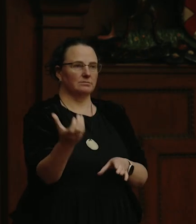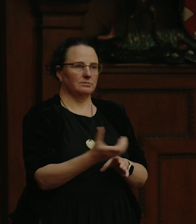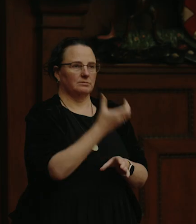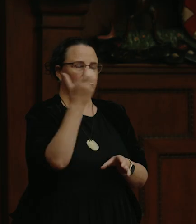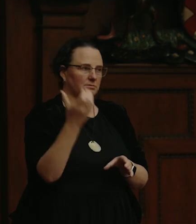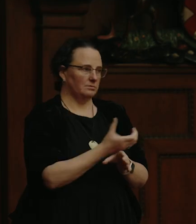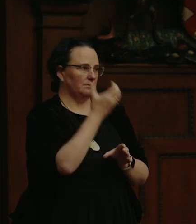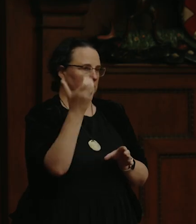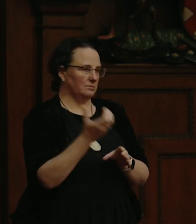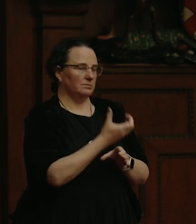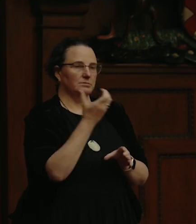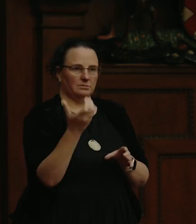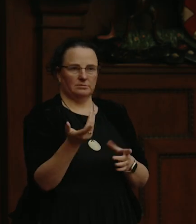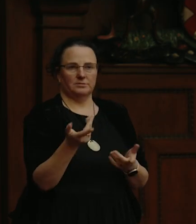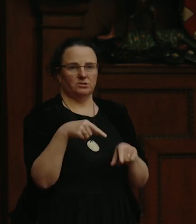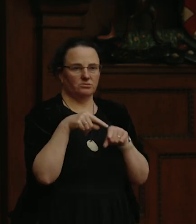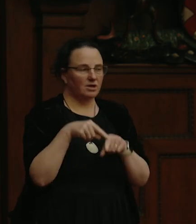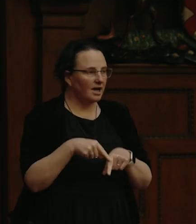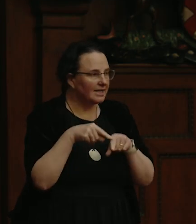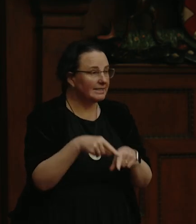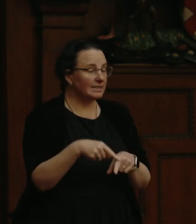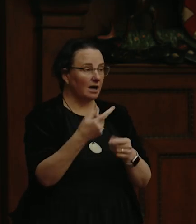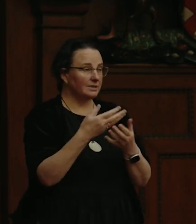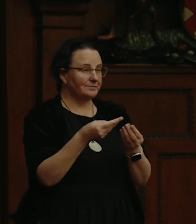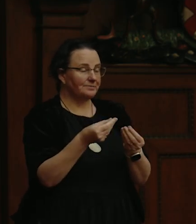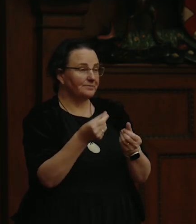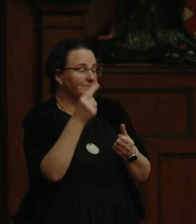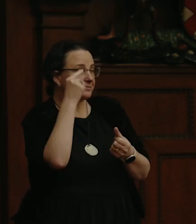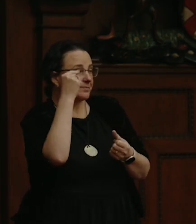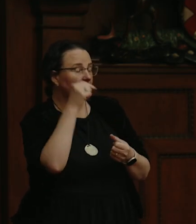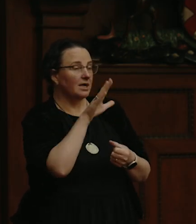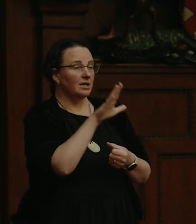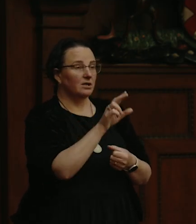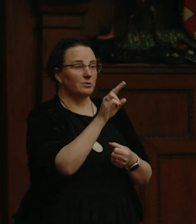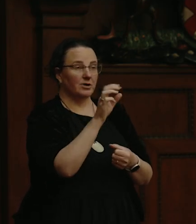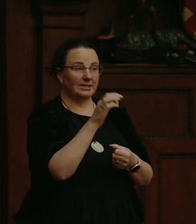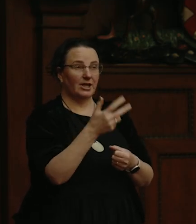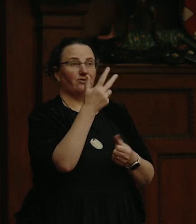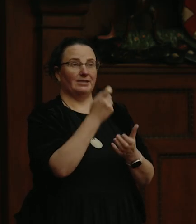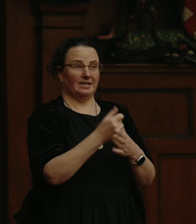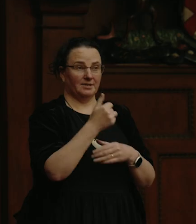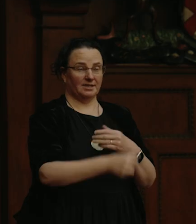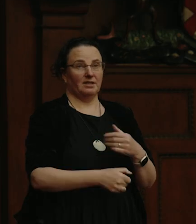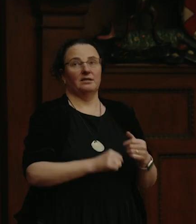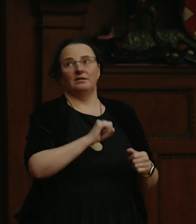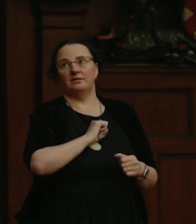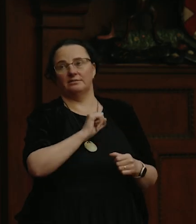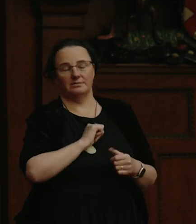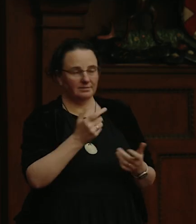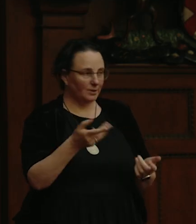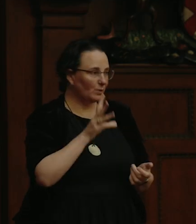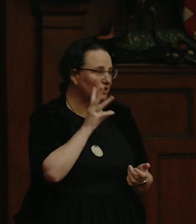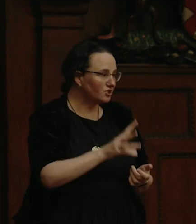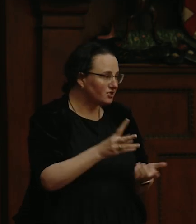refractory. Your reliance on lubricants. I'm sure there are many people in the audience going, lubricants 3 times a day, I wish. I'm sure people,